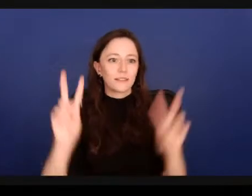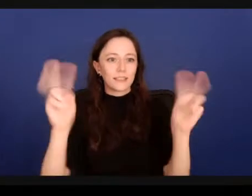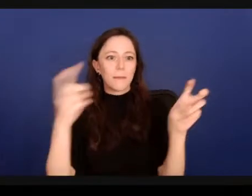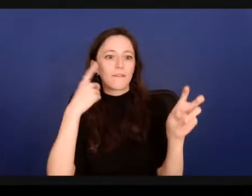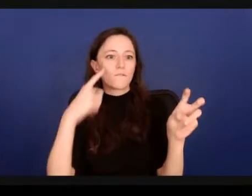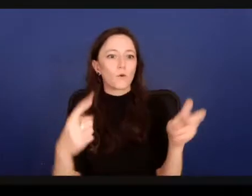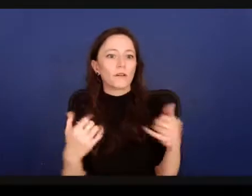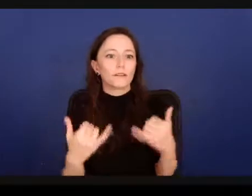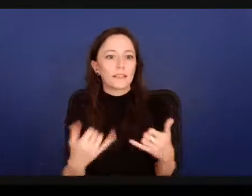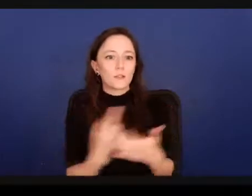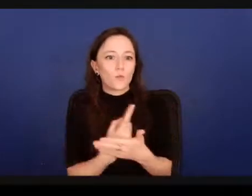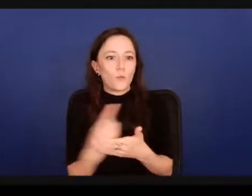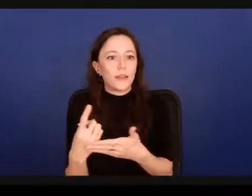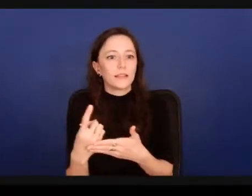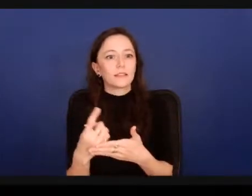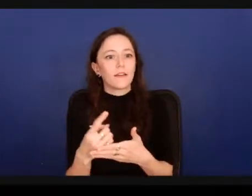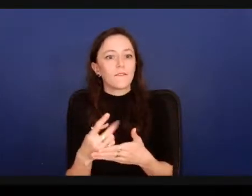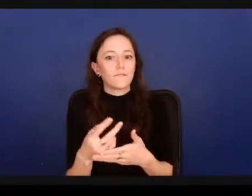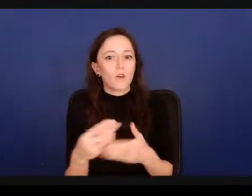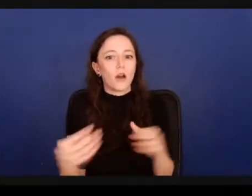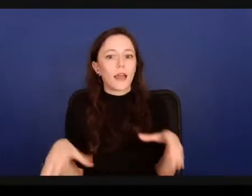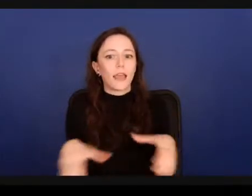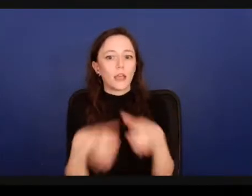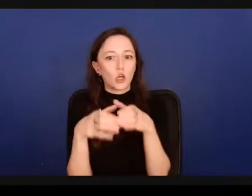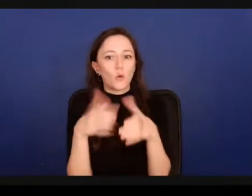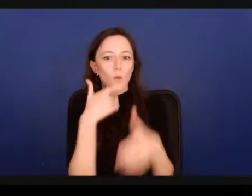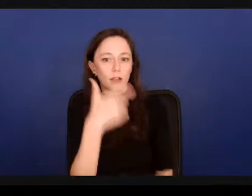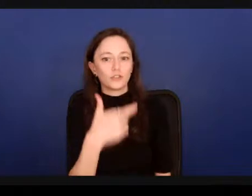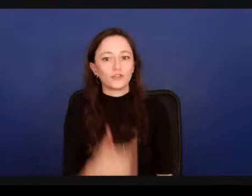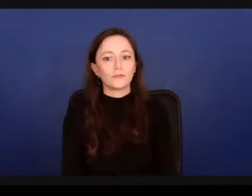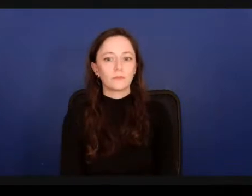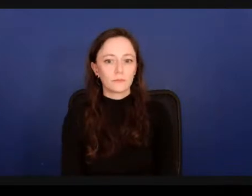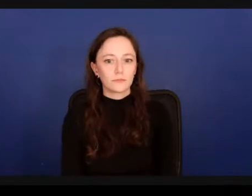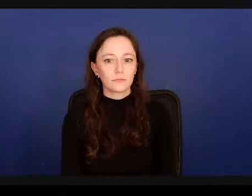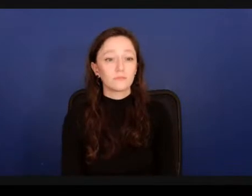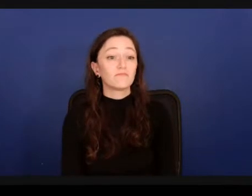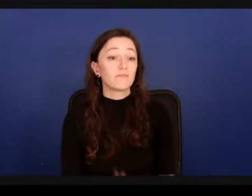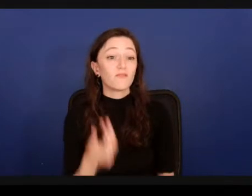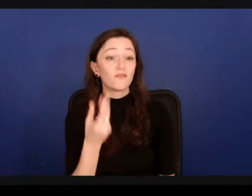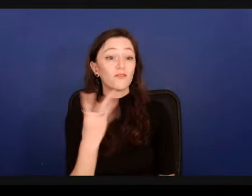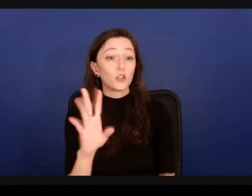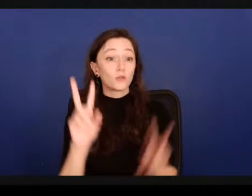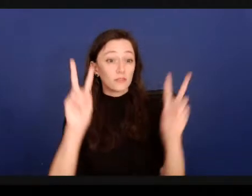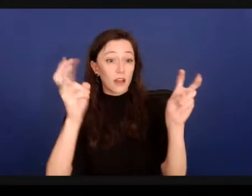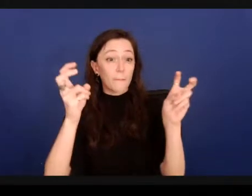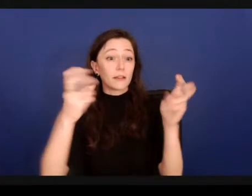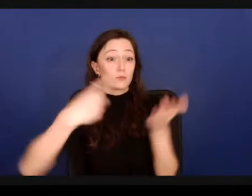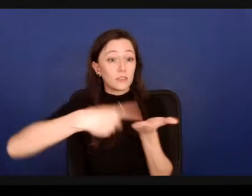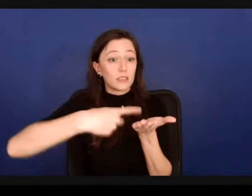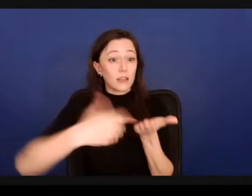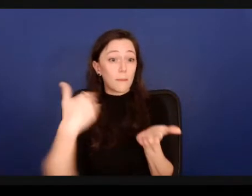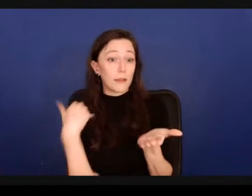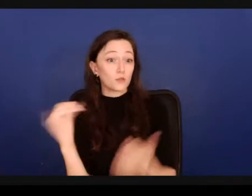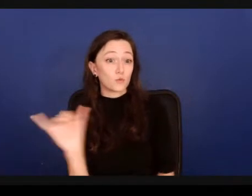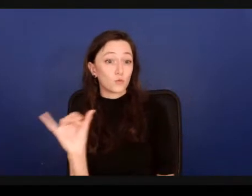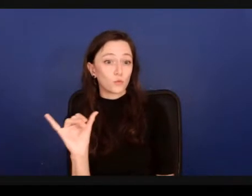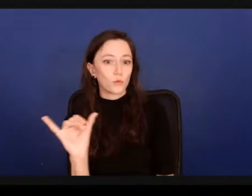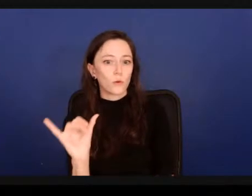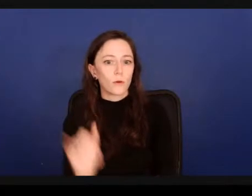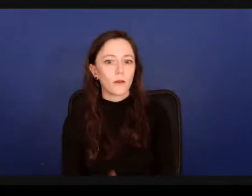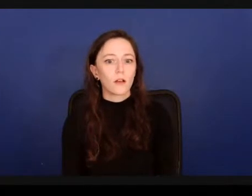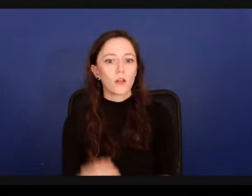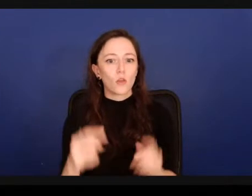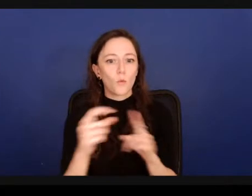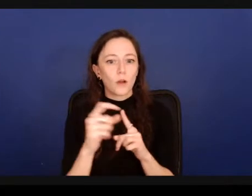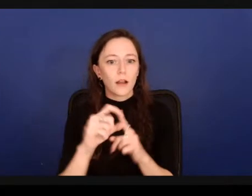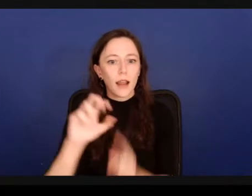Watch. There are some other things that we've discussed in the past as well. Instead of human activity, they're using this word anthropogenic.